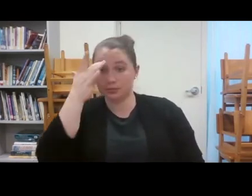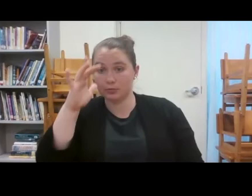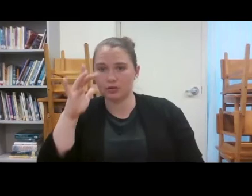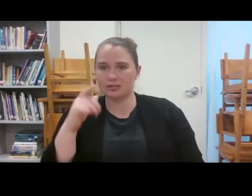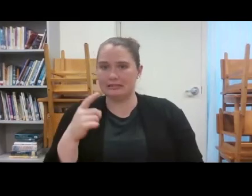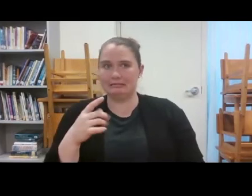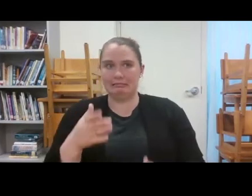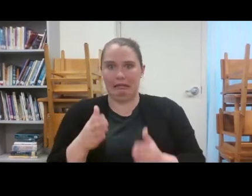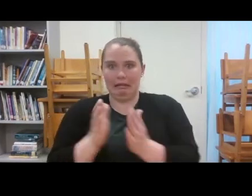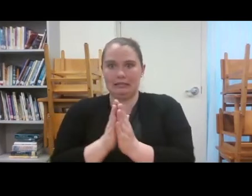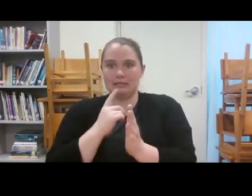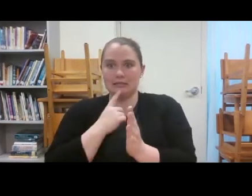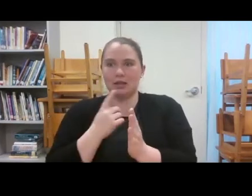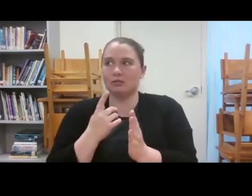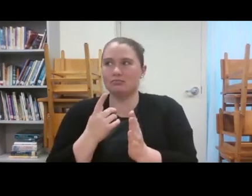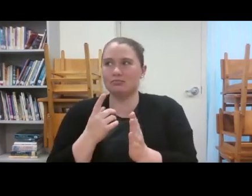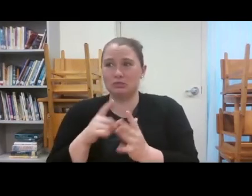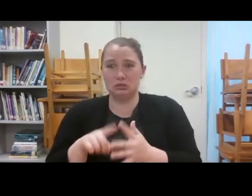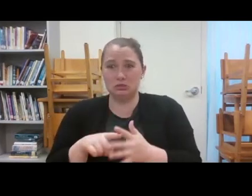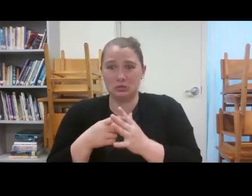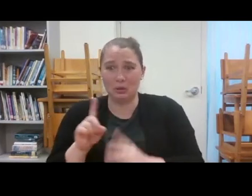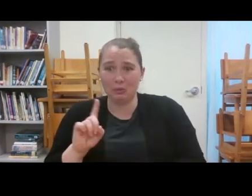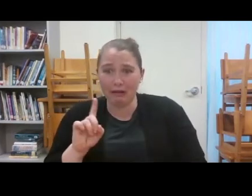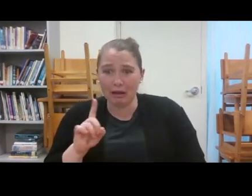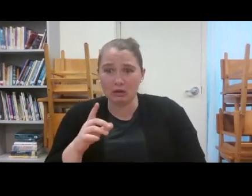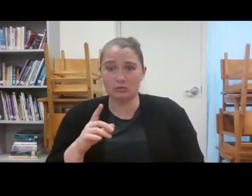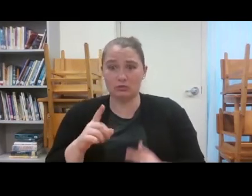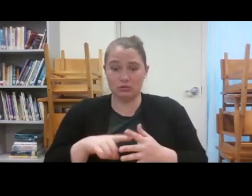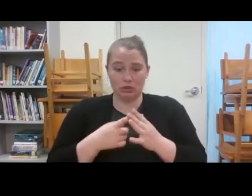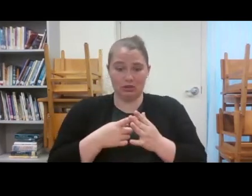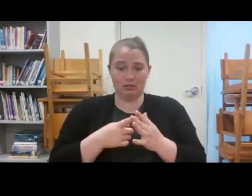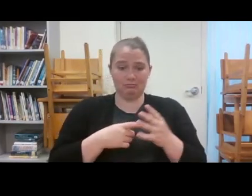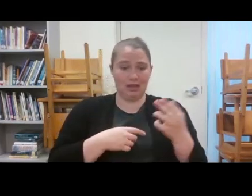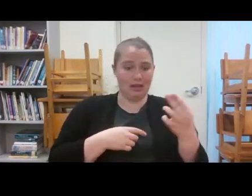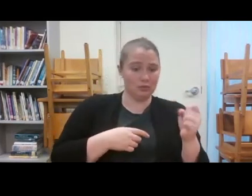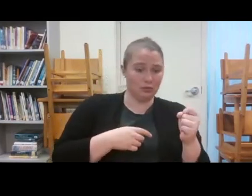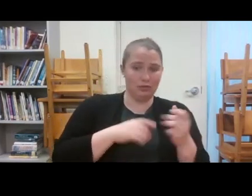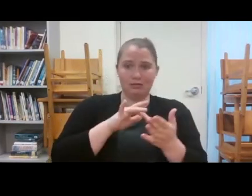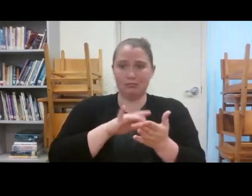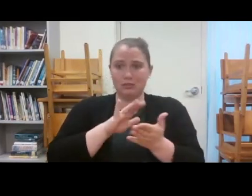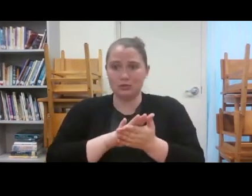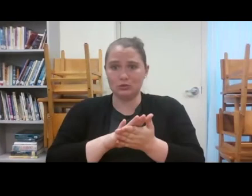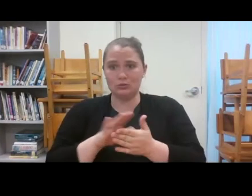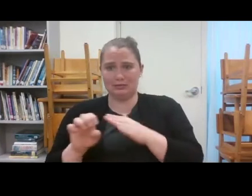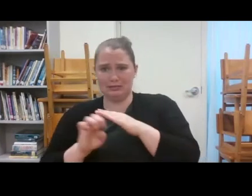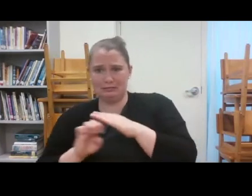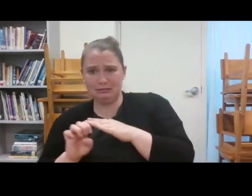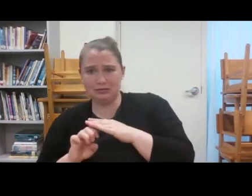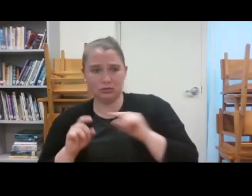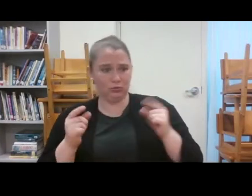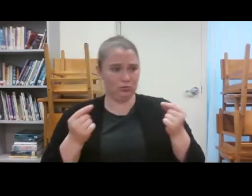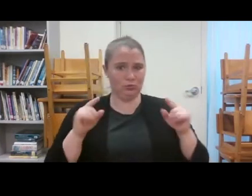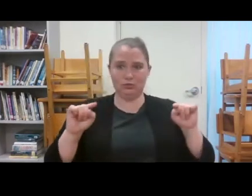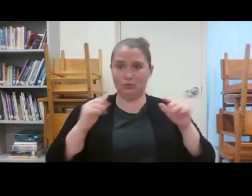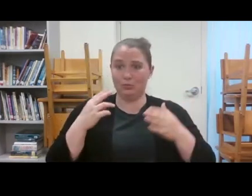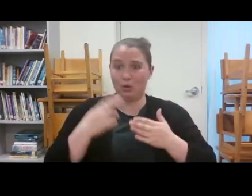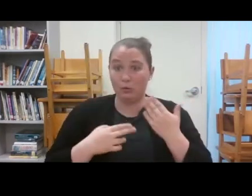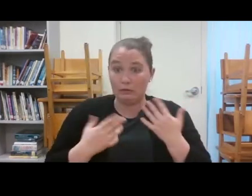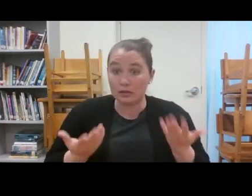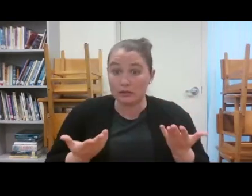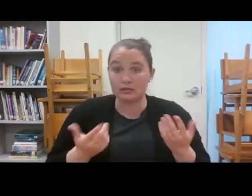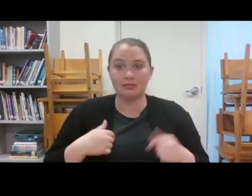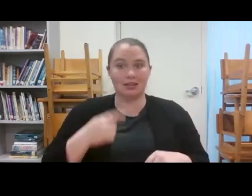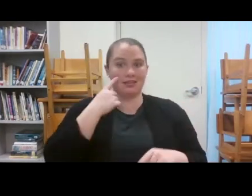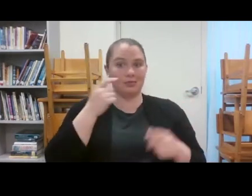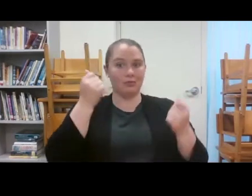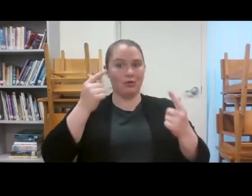start? Do you tackle your secondary schools first, or your elementary, or do you do some of both? I bet we don't all